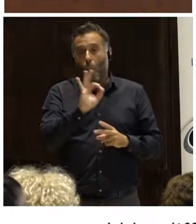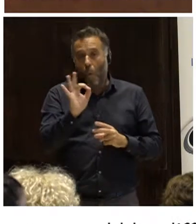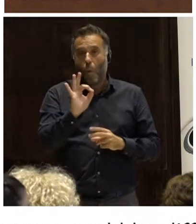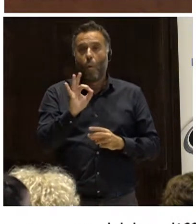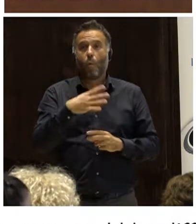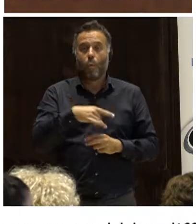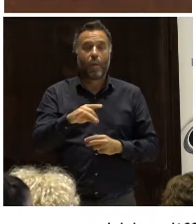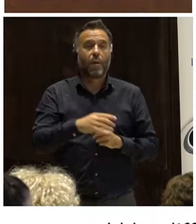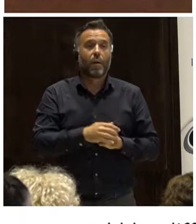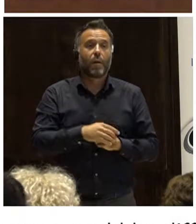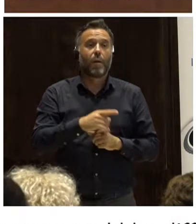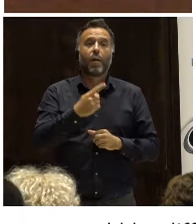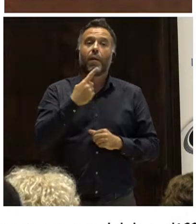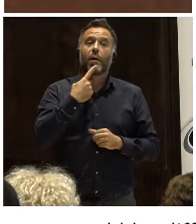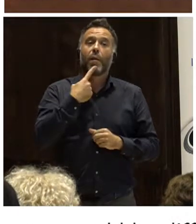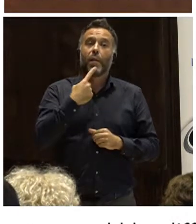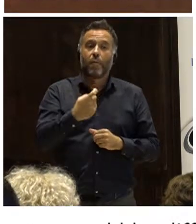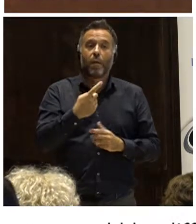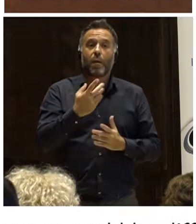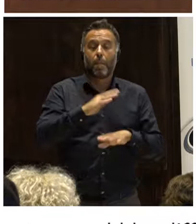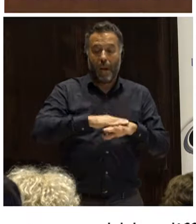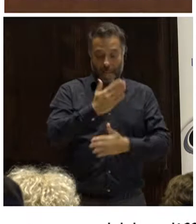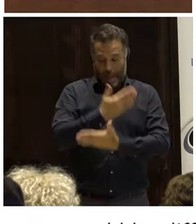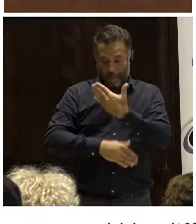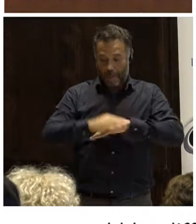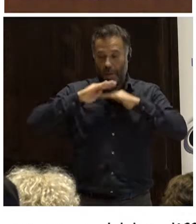And the third is that